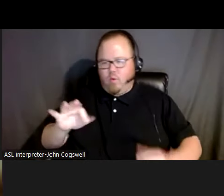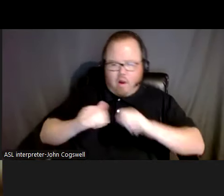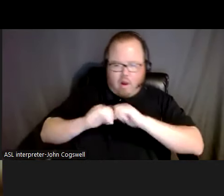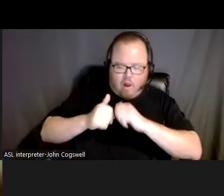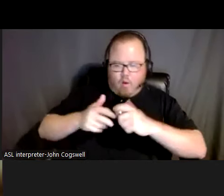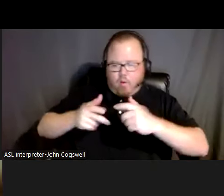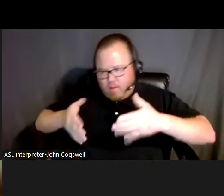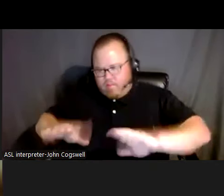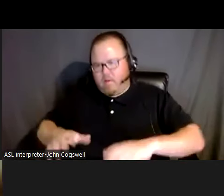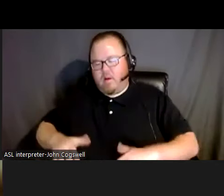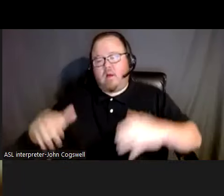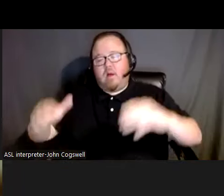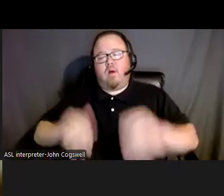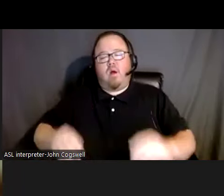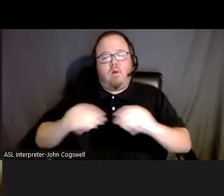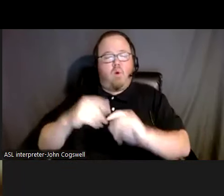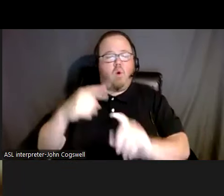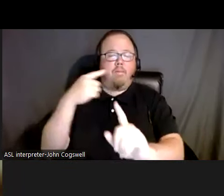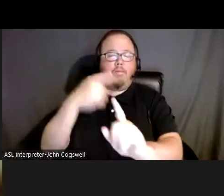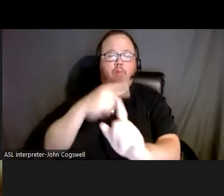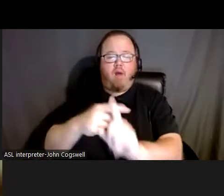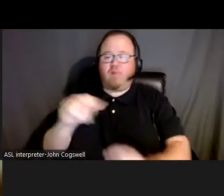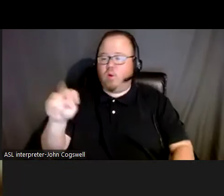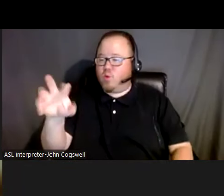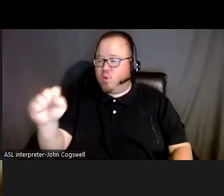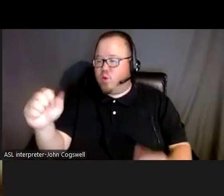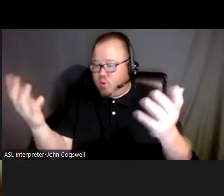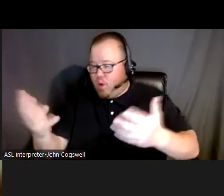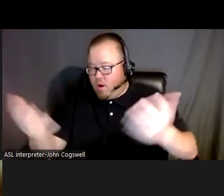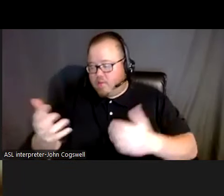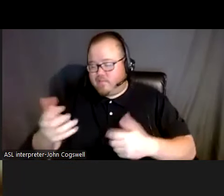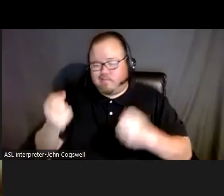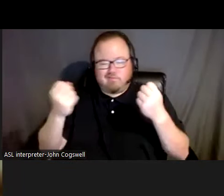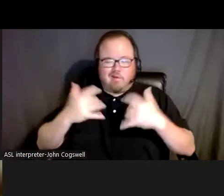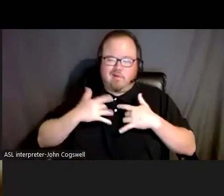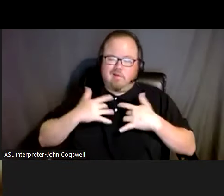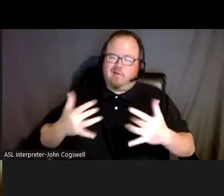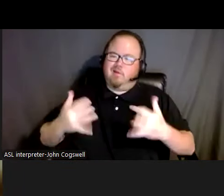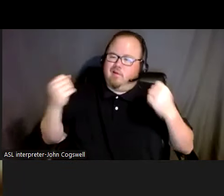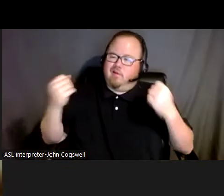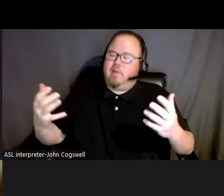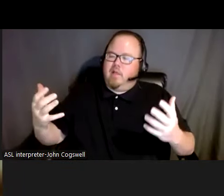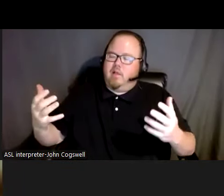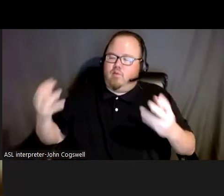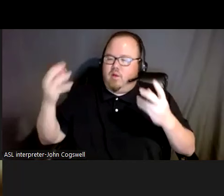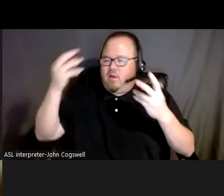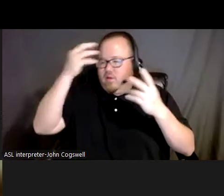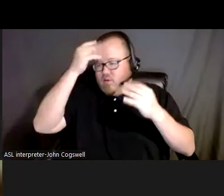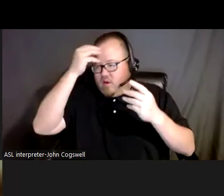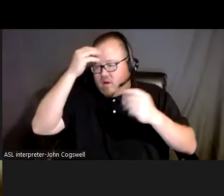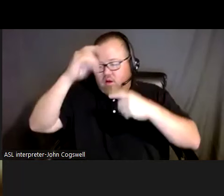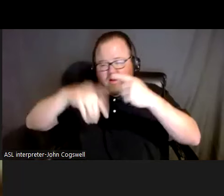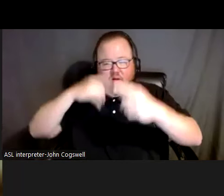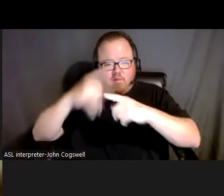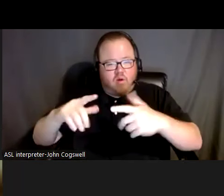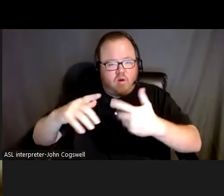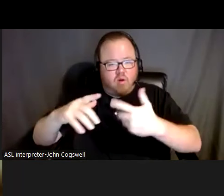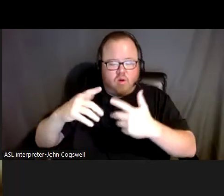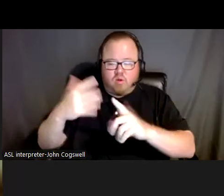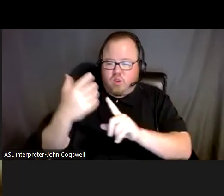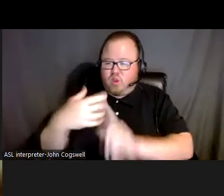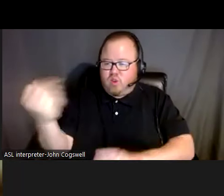the more positive news that I want to share is that a lot of times we kind of think of uh, a suicide attempt as